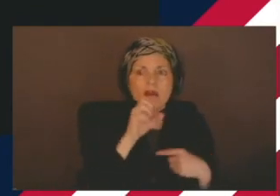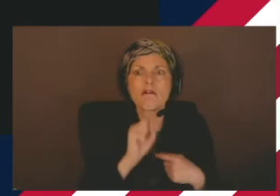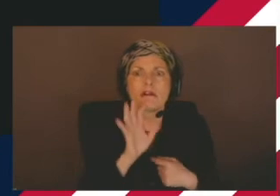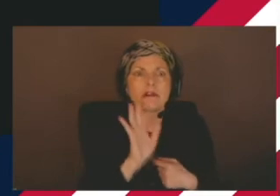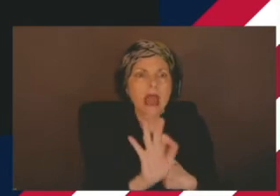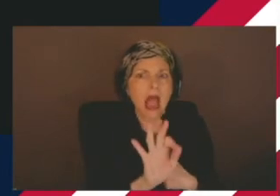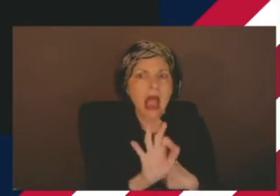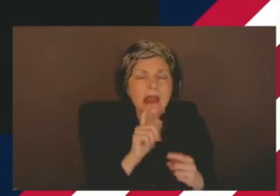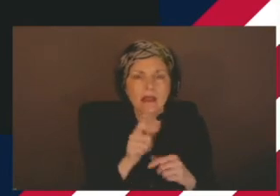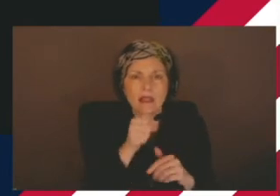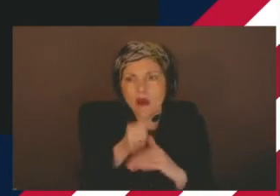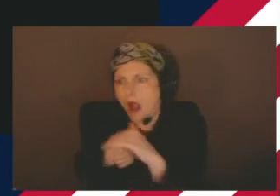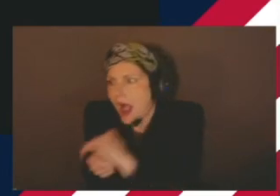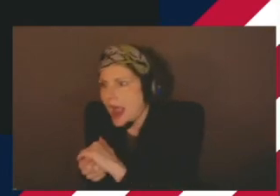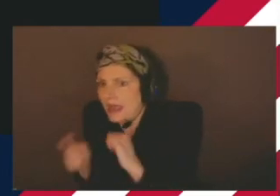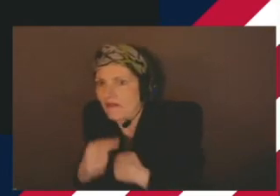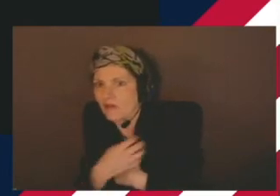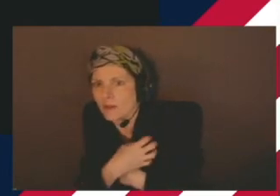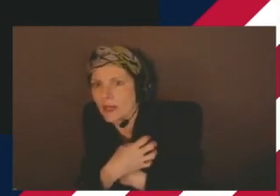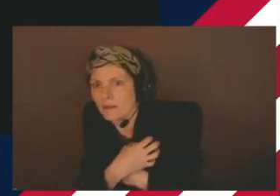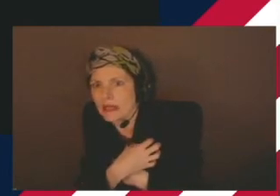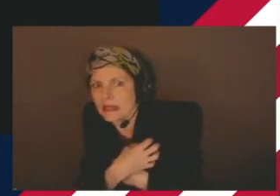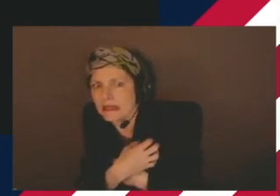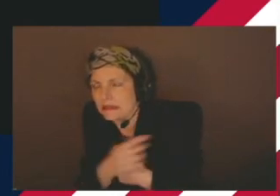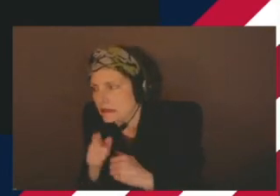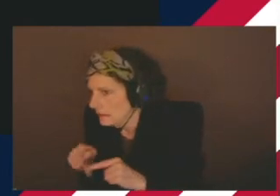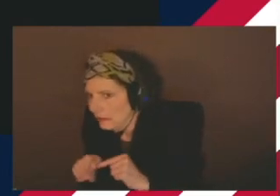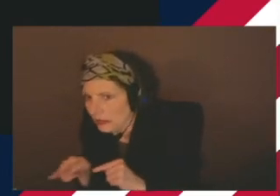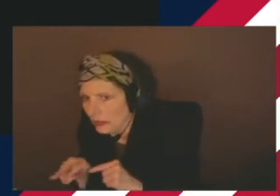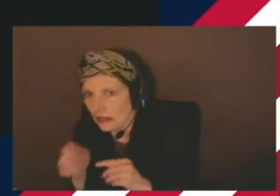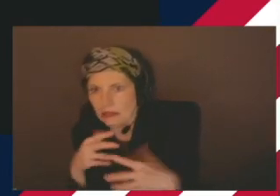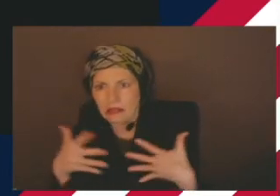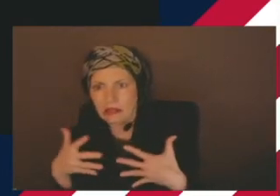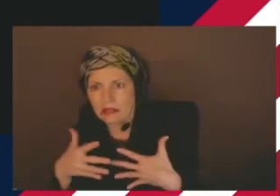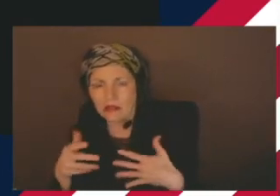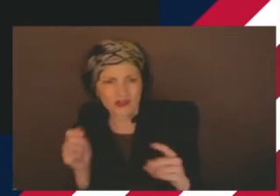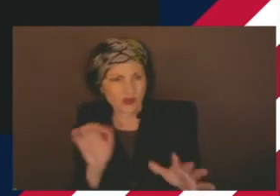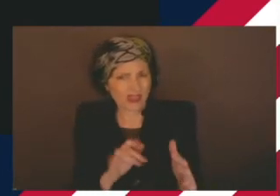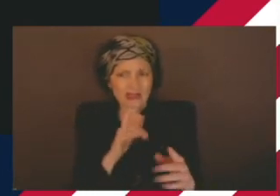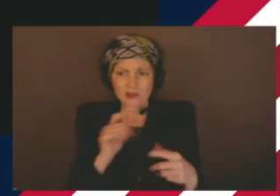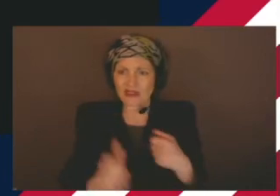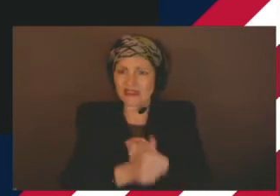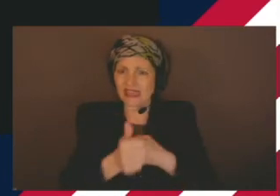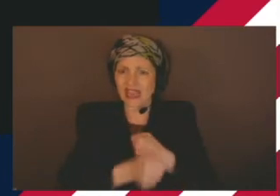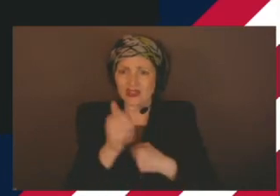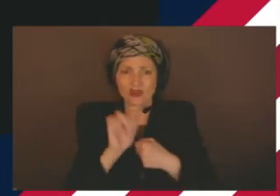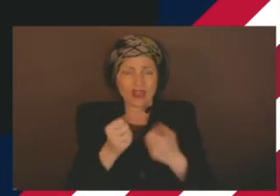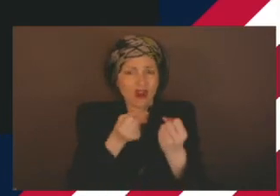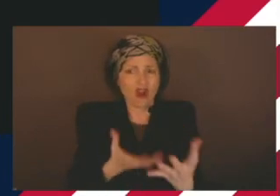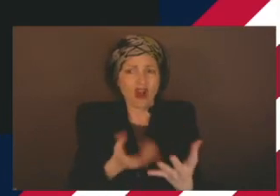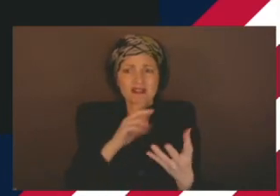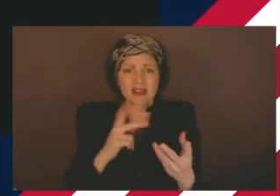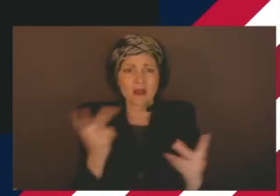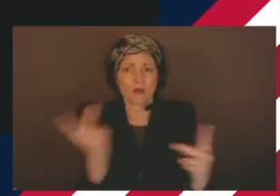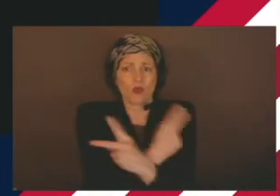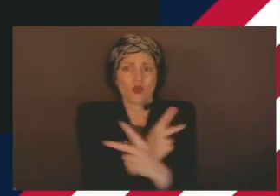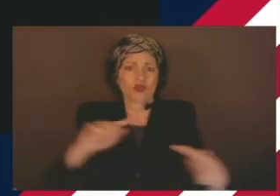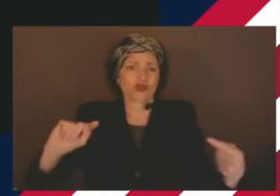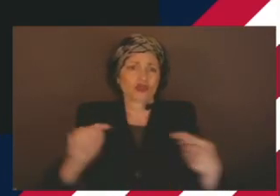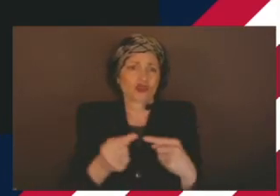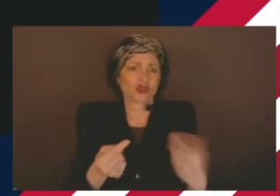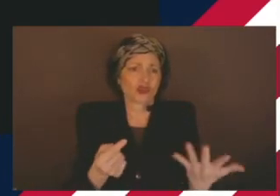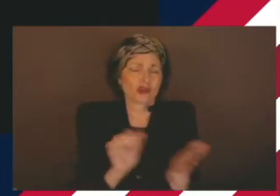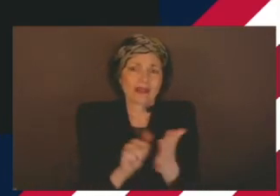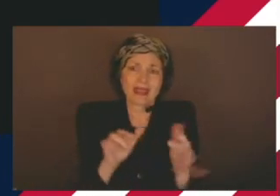looking to the police for help, but they know that that is a danger of them actually being hurt. It is because of the systemic racism that happens in our system.